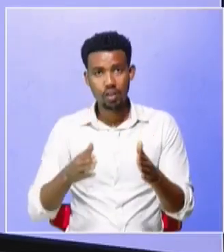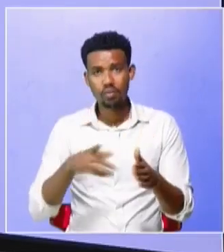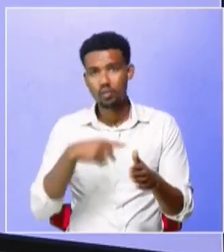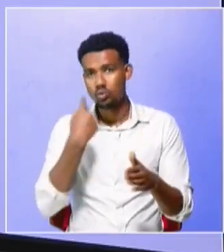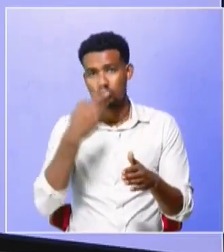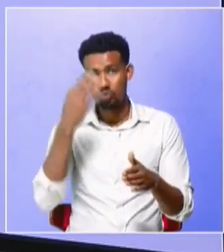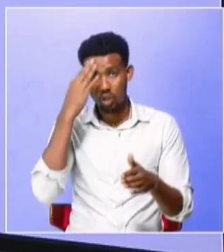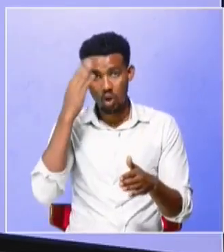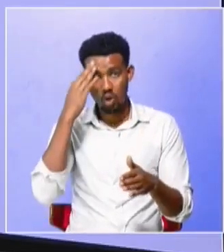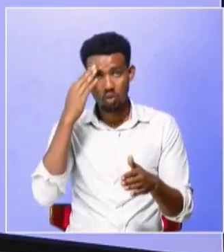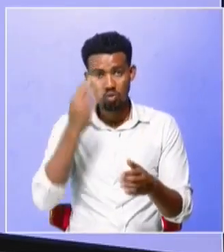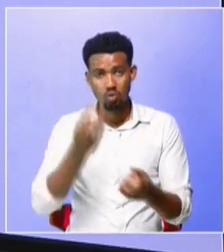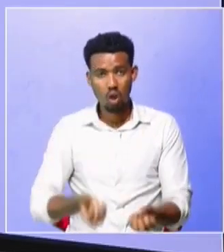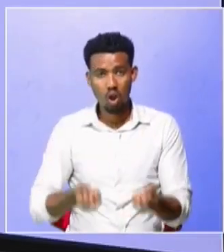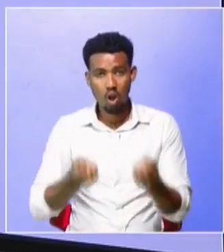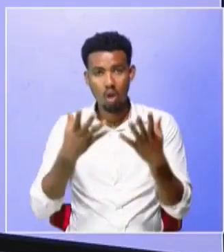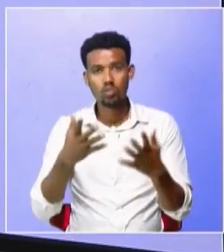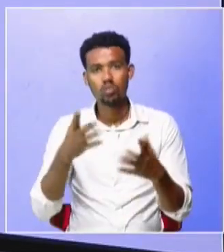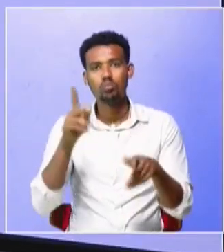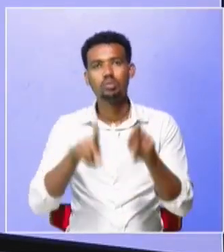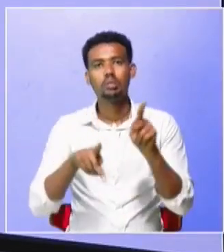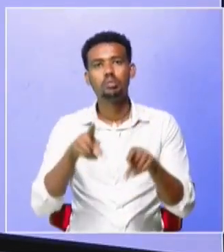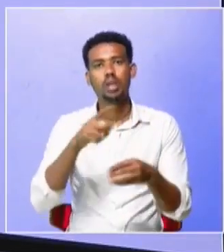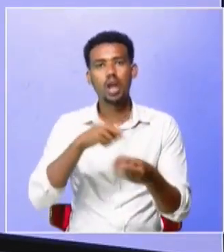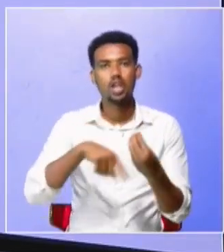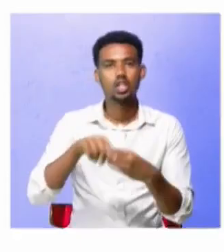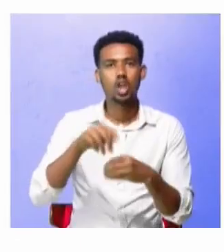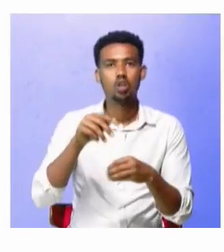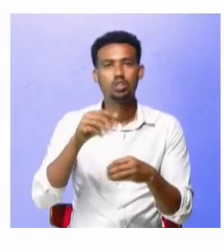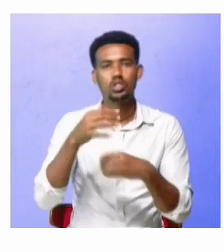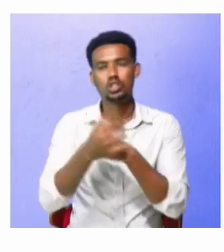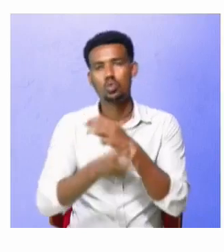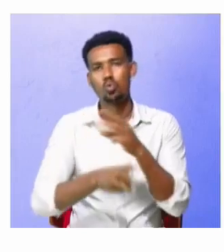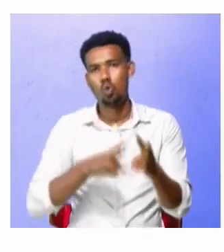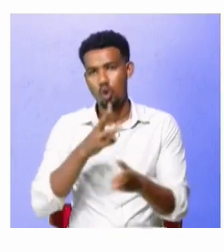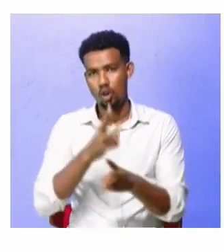known by a lot of people around the world.